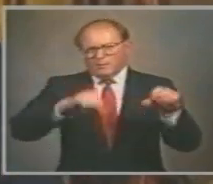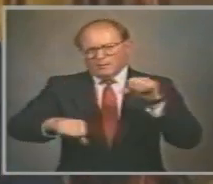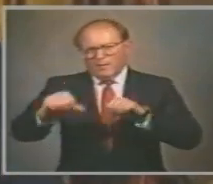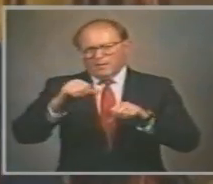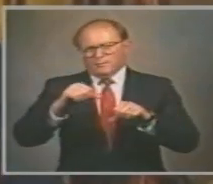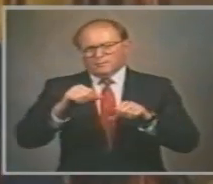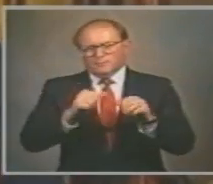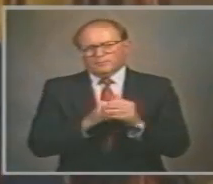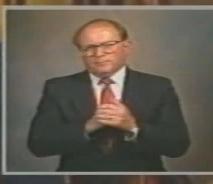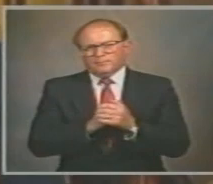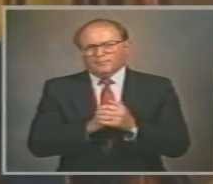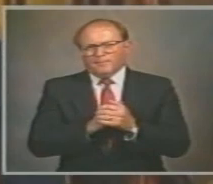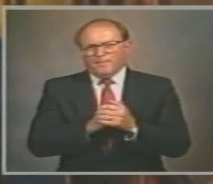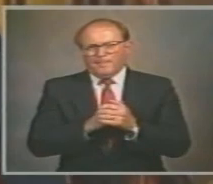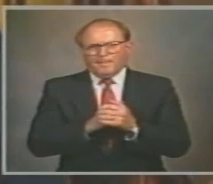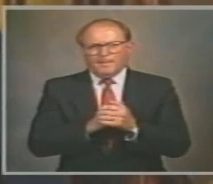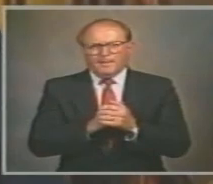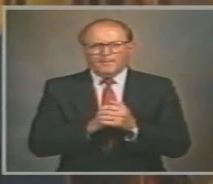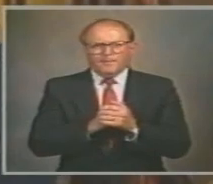many others.